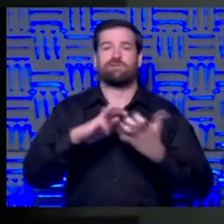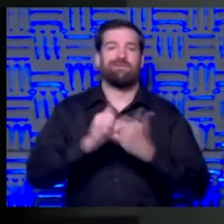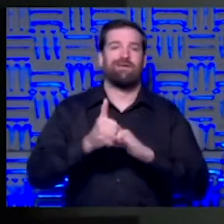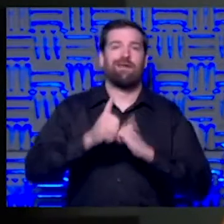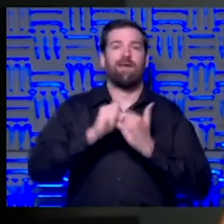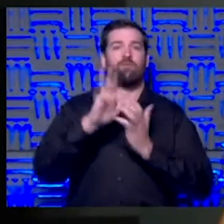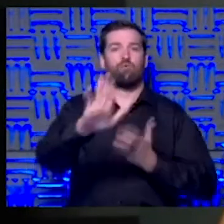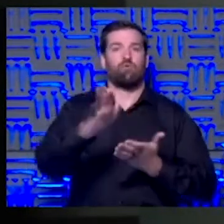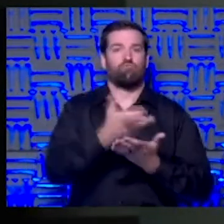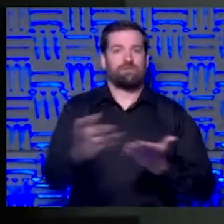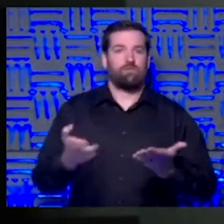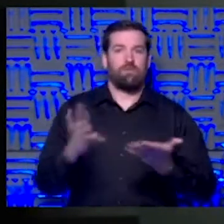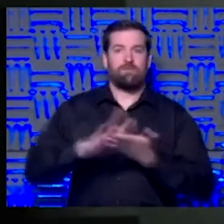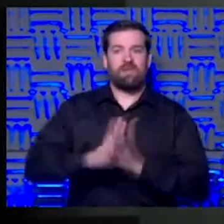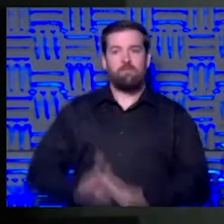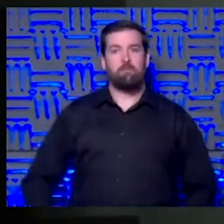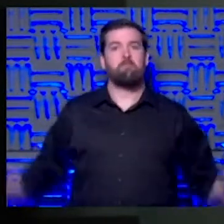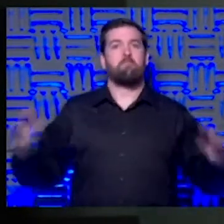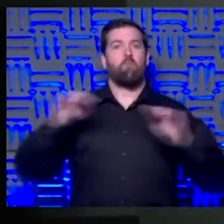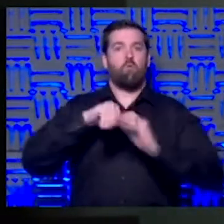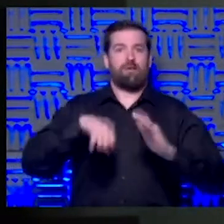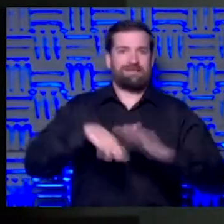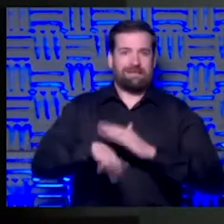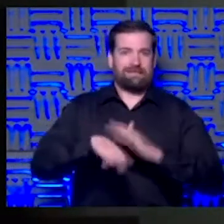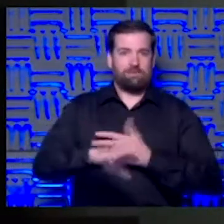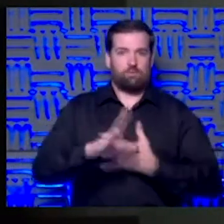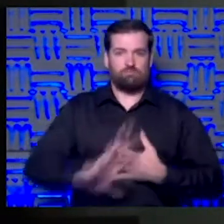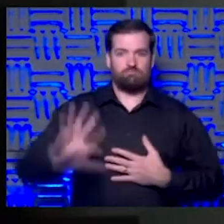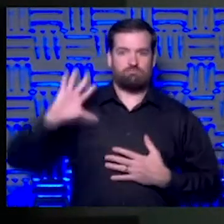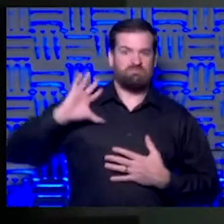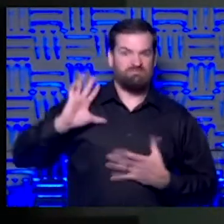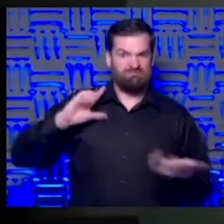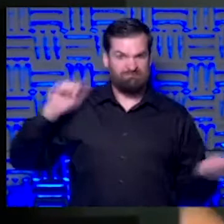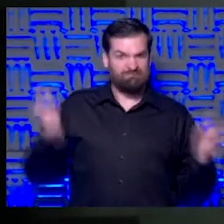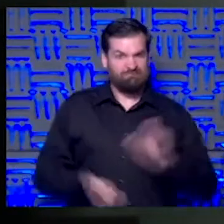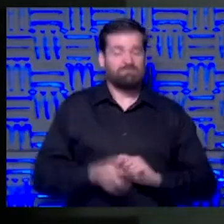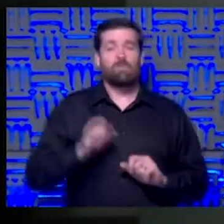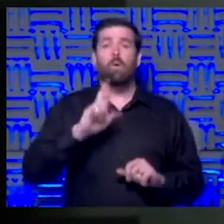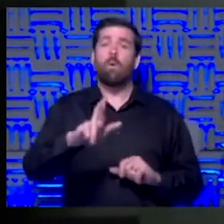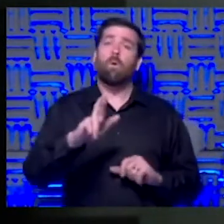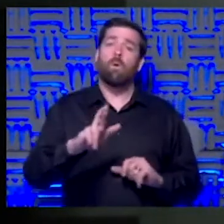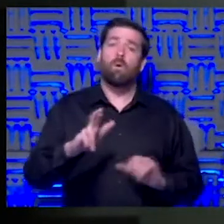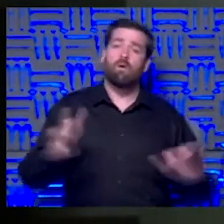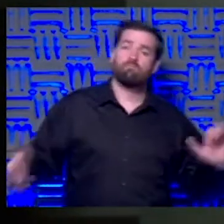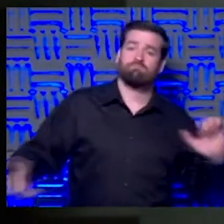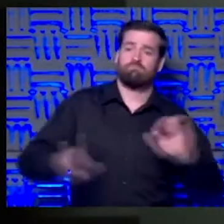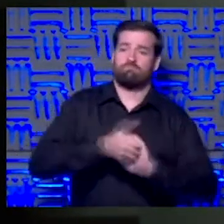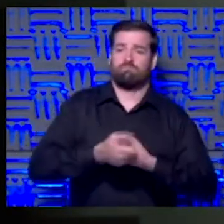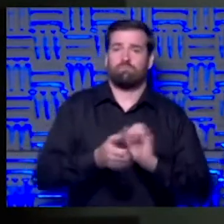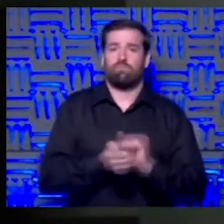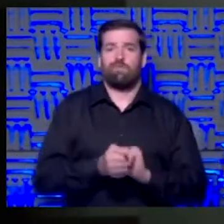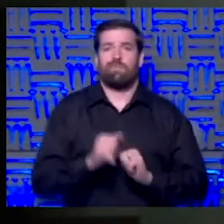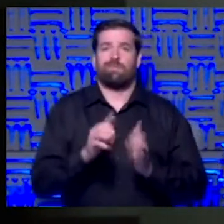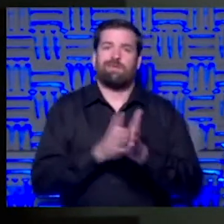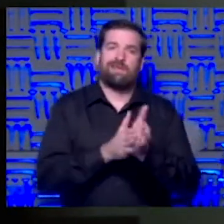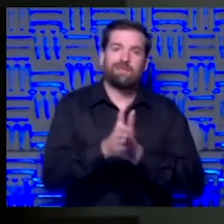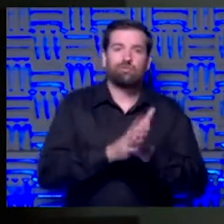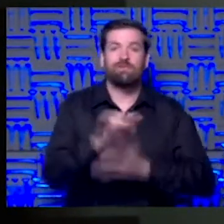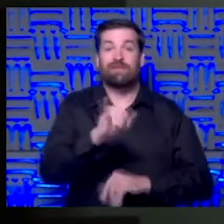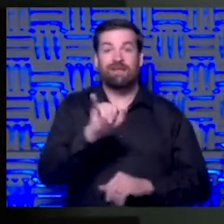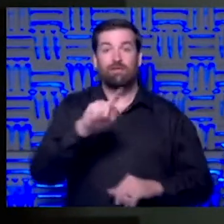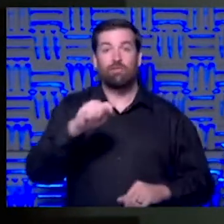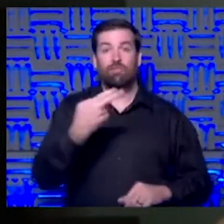services accessible in a very different way than we've had to do before, or if it's linking arms with initiatives such as ours, such as Thrive. The community